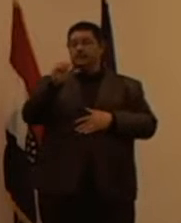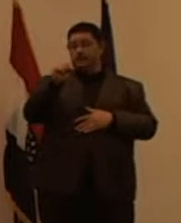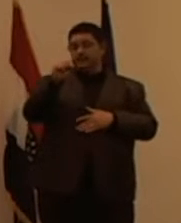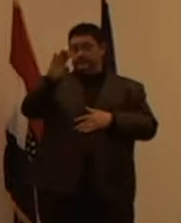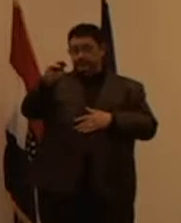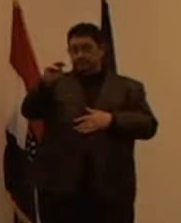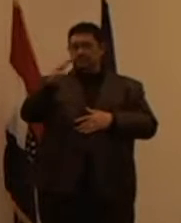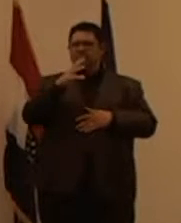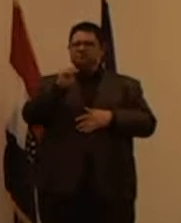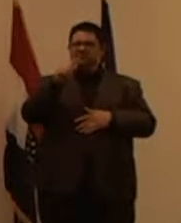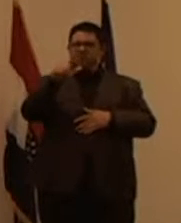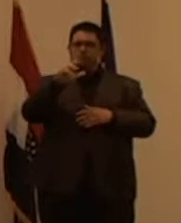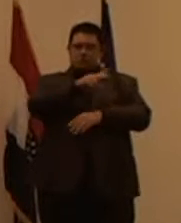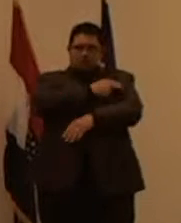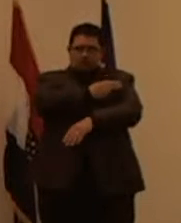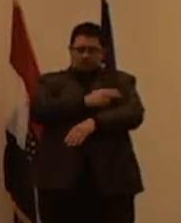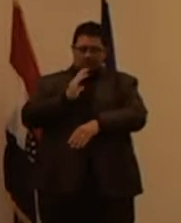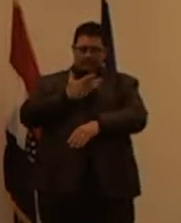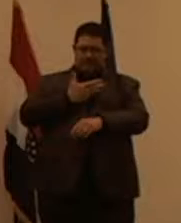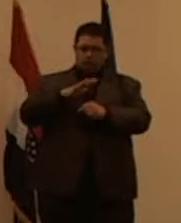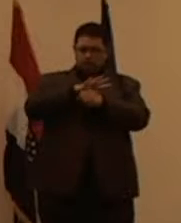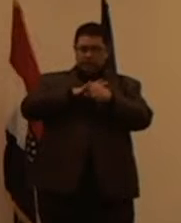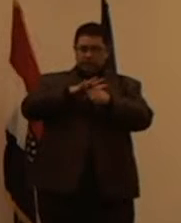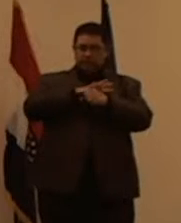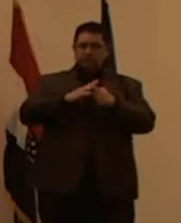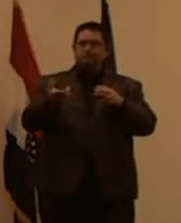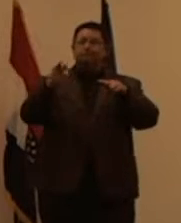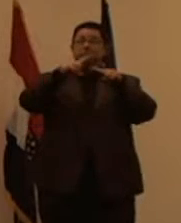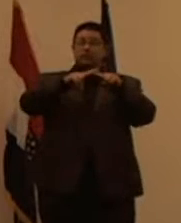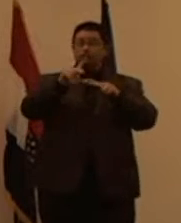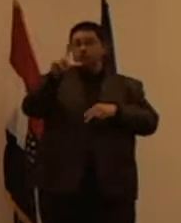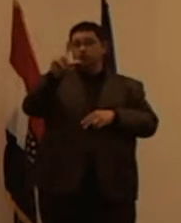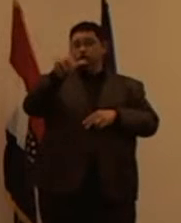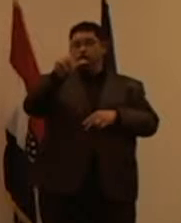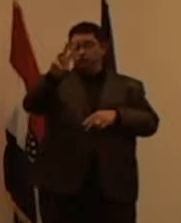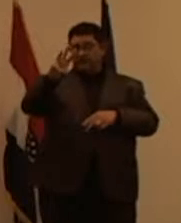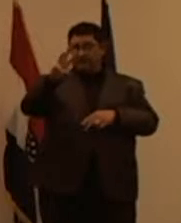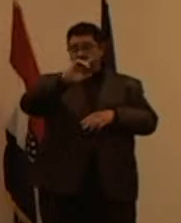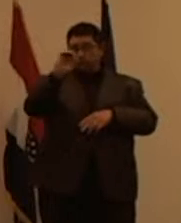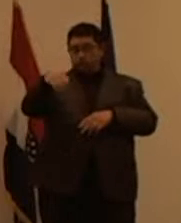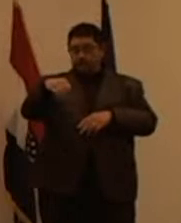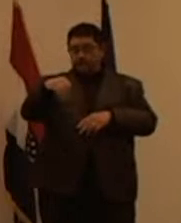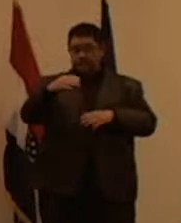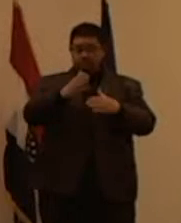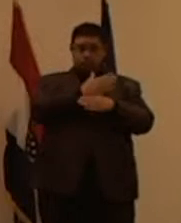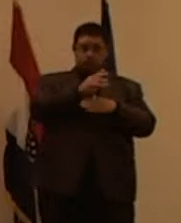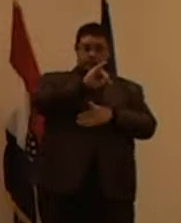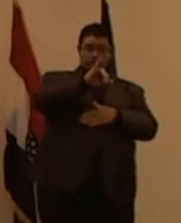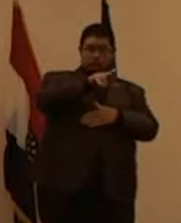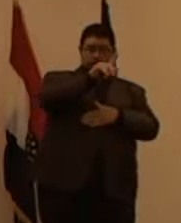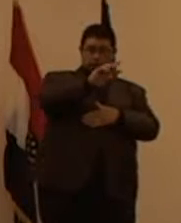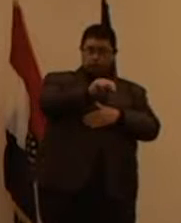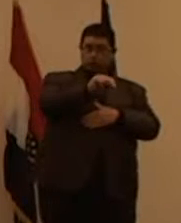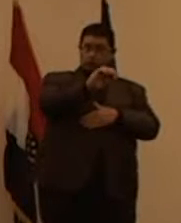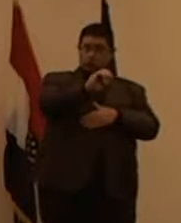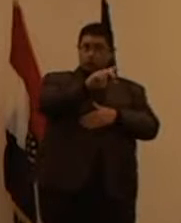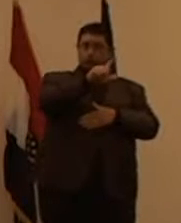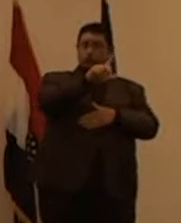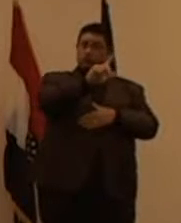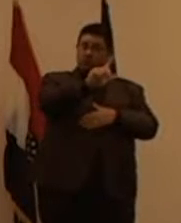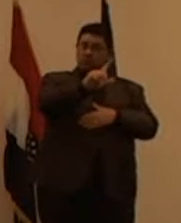and St. Luke's Hospital in our region have increased 26% between June 23rd and July